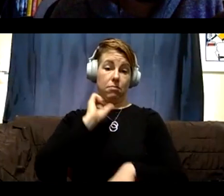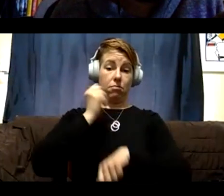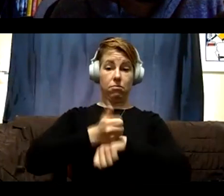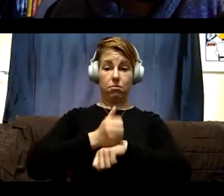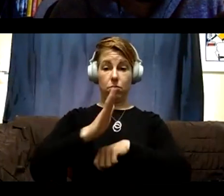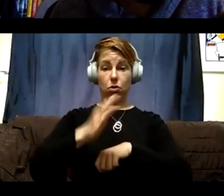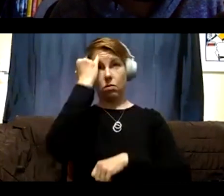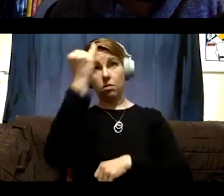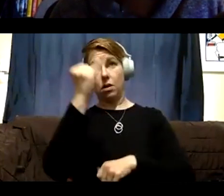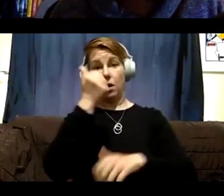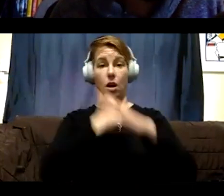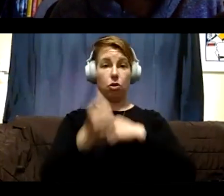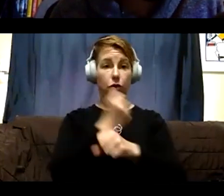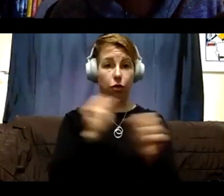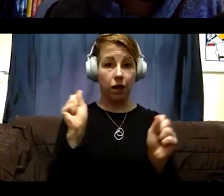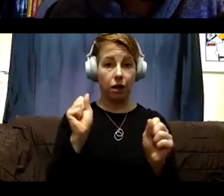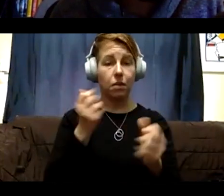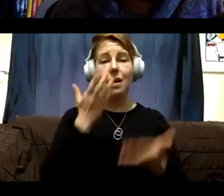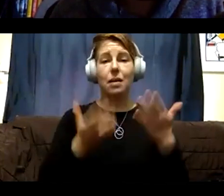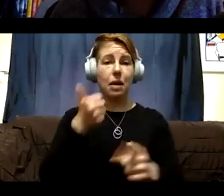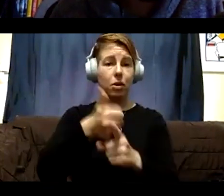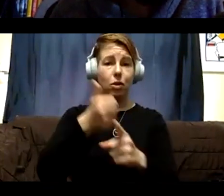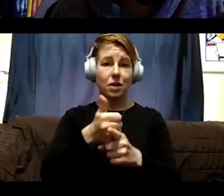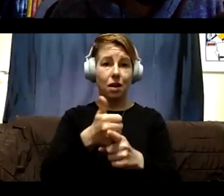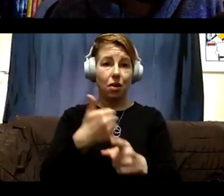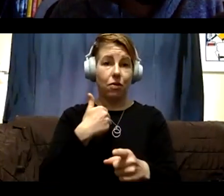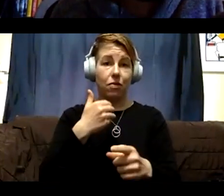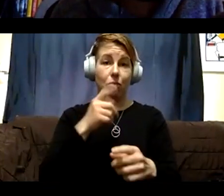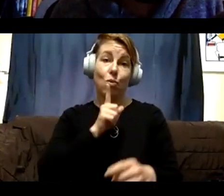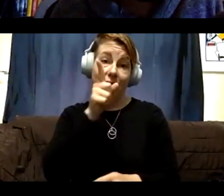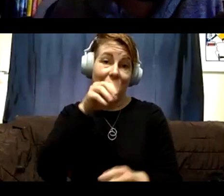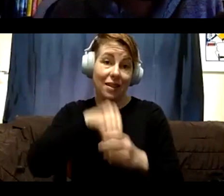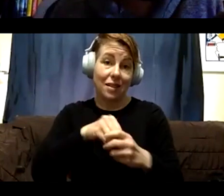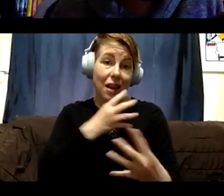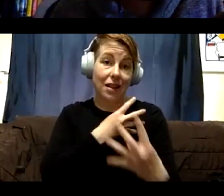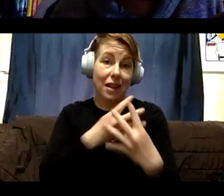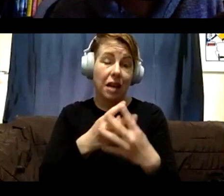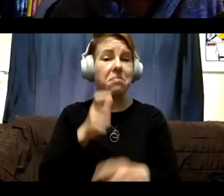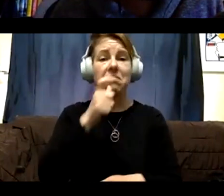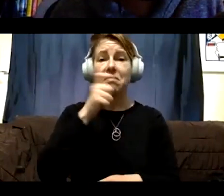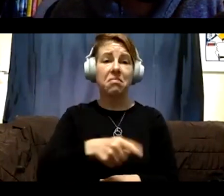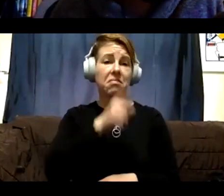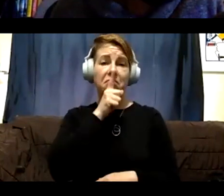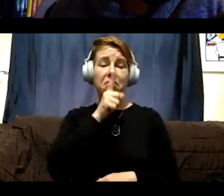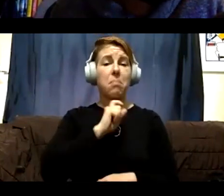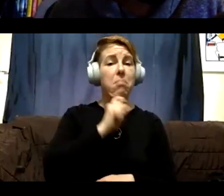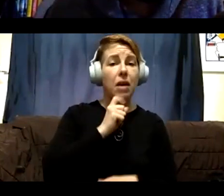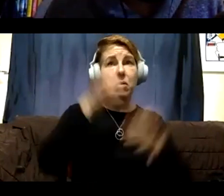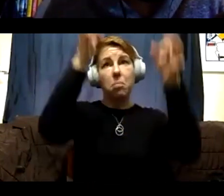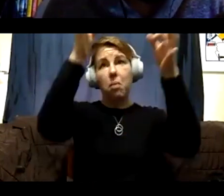cage. And a cage does not need metal bars and concrete walls to be obvious. Once